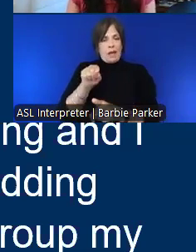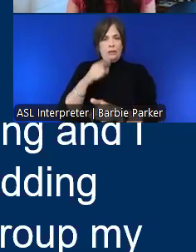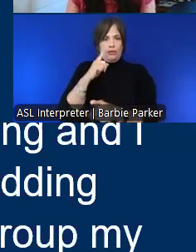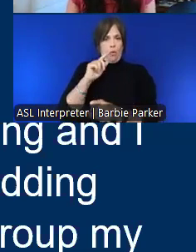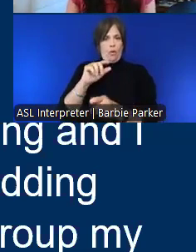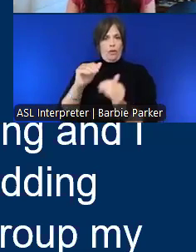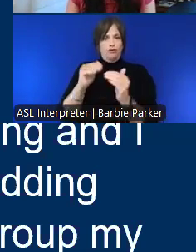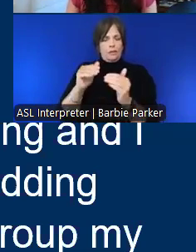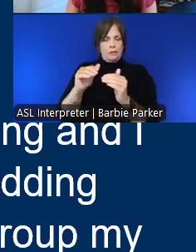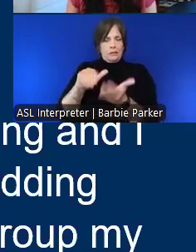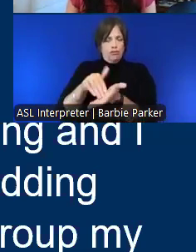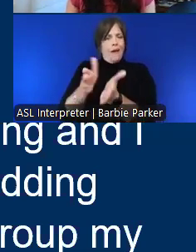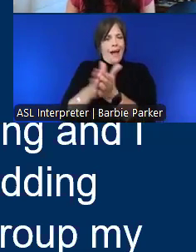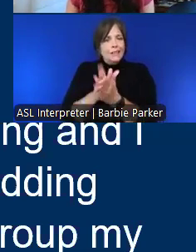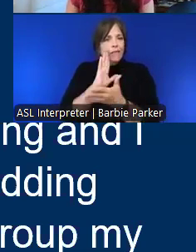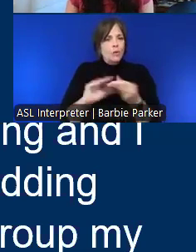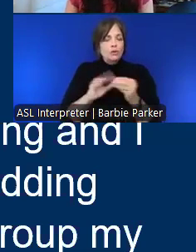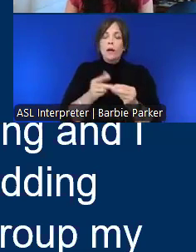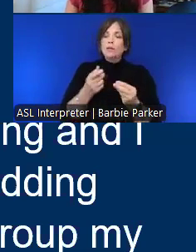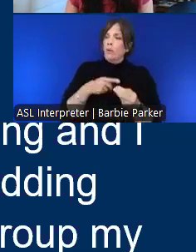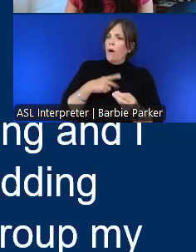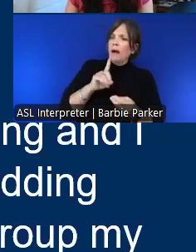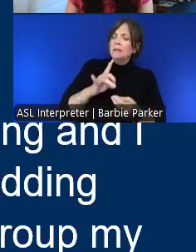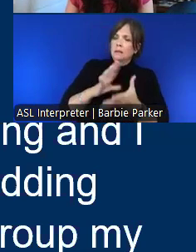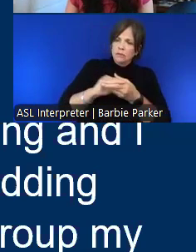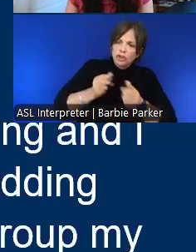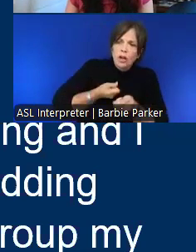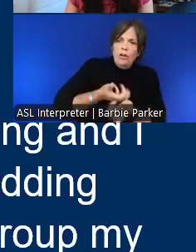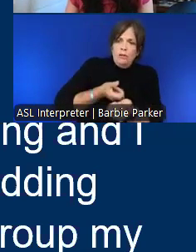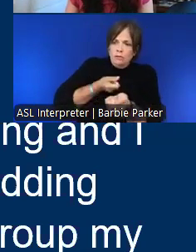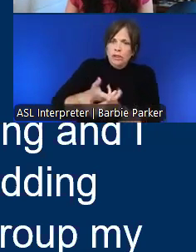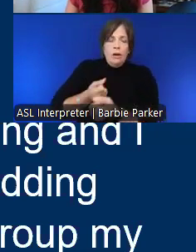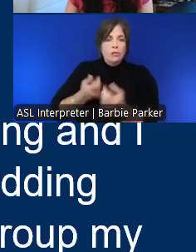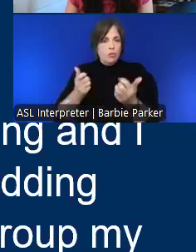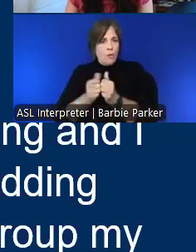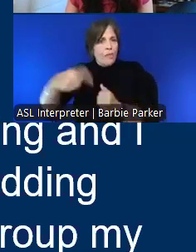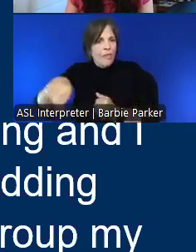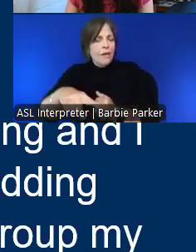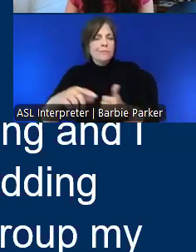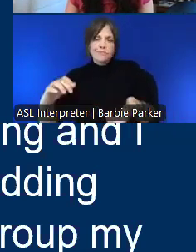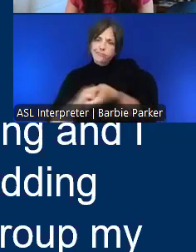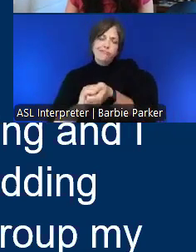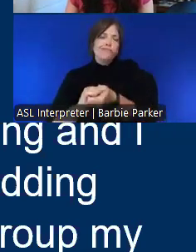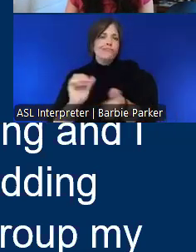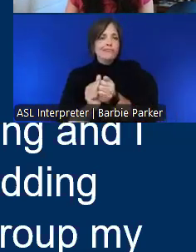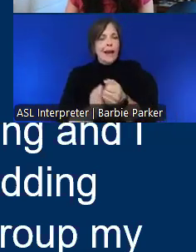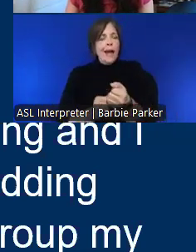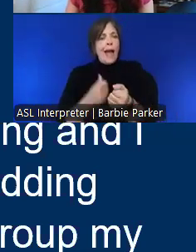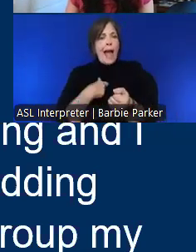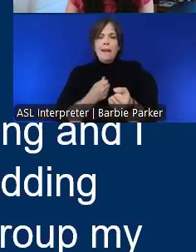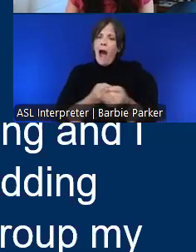working alongside them, sharing my story and advocating to end this horrific